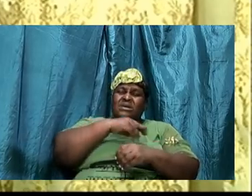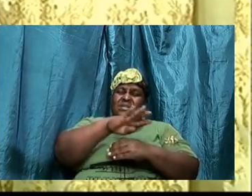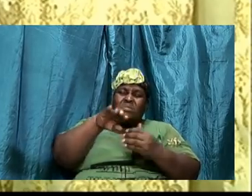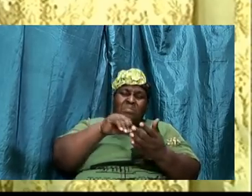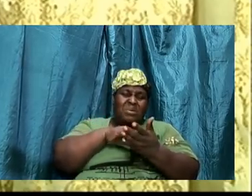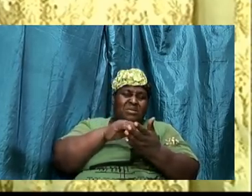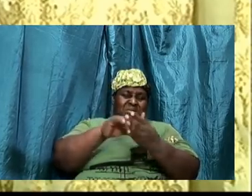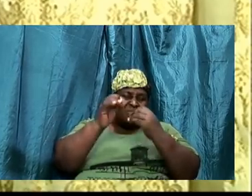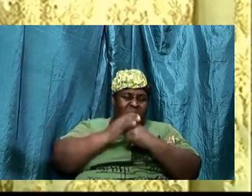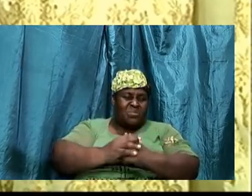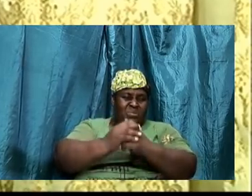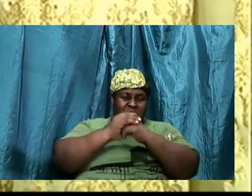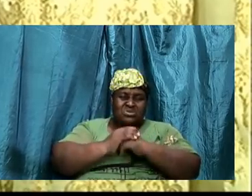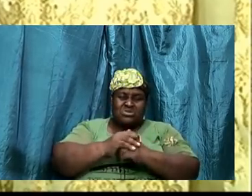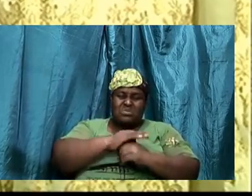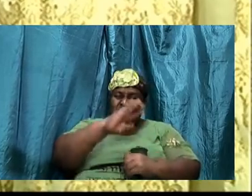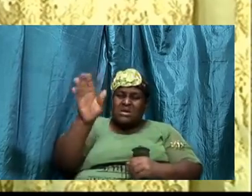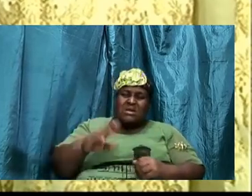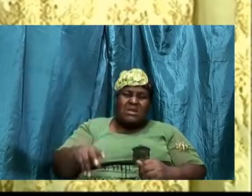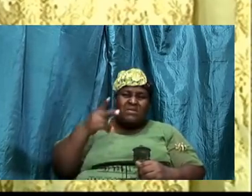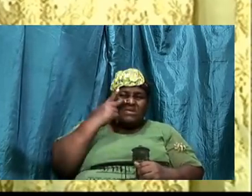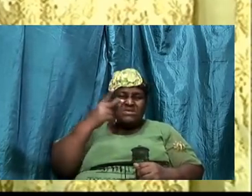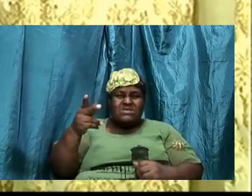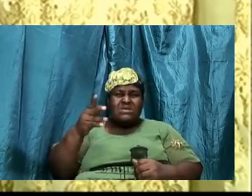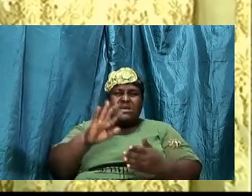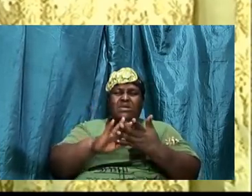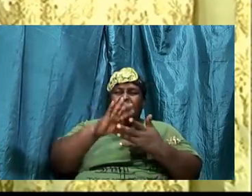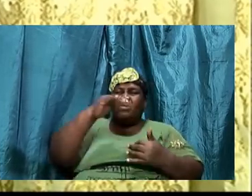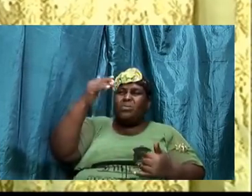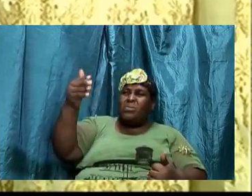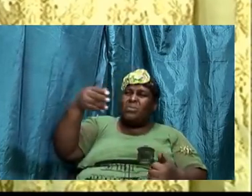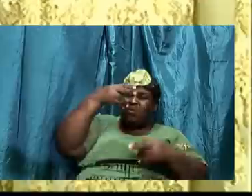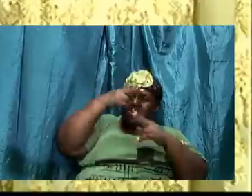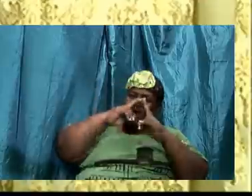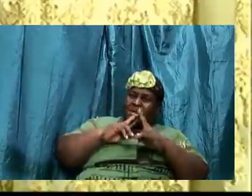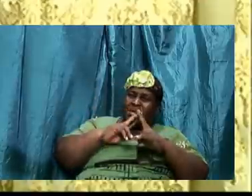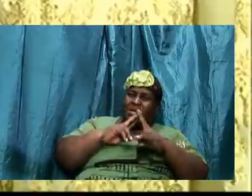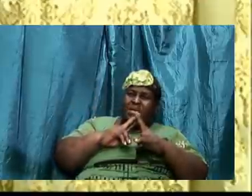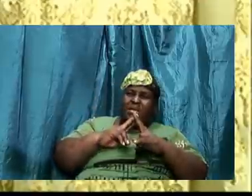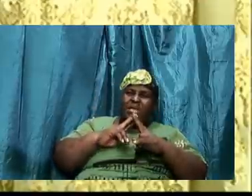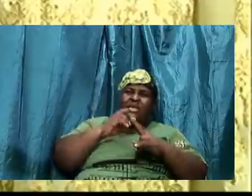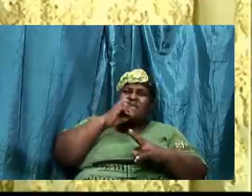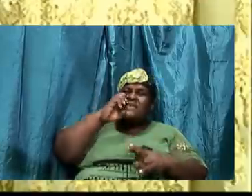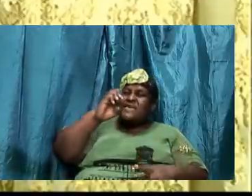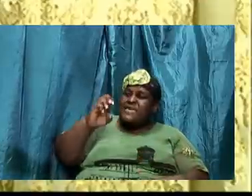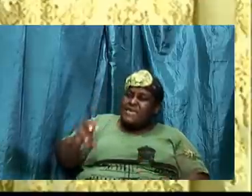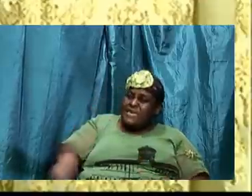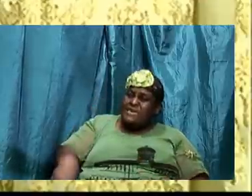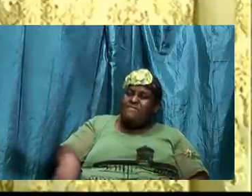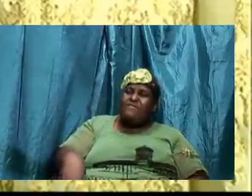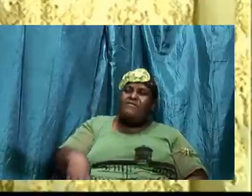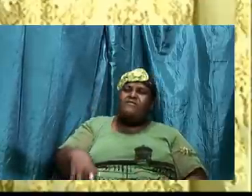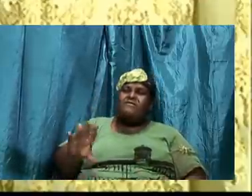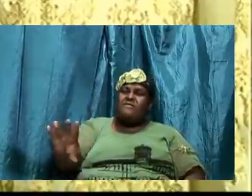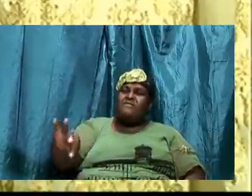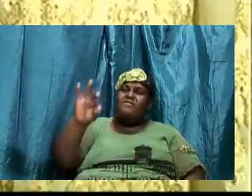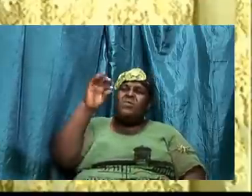have never seen before, and glory, evil was found in him.